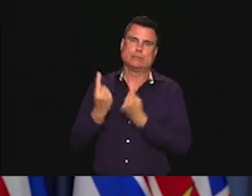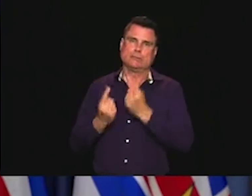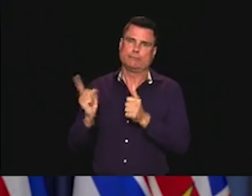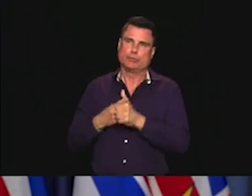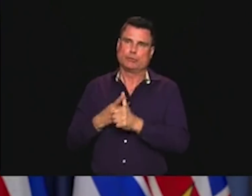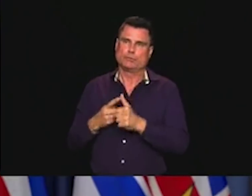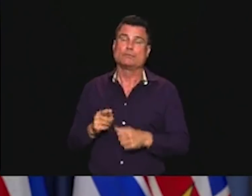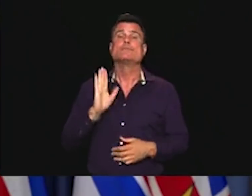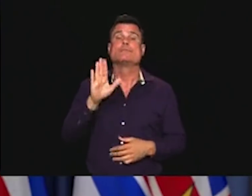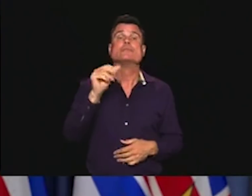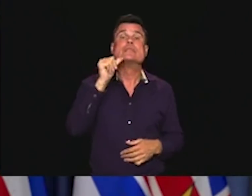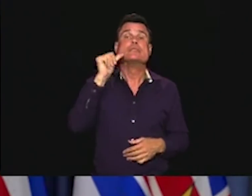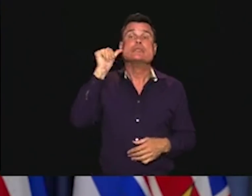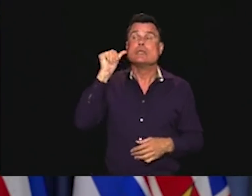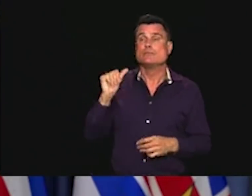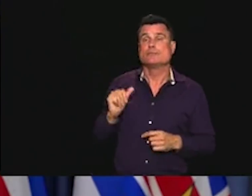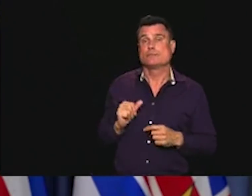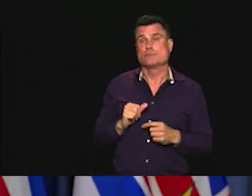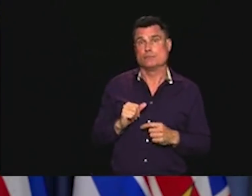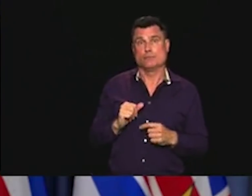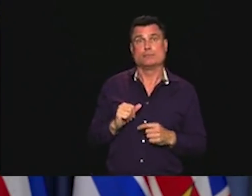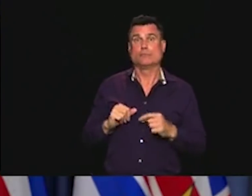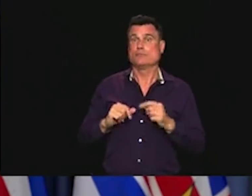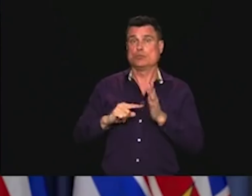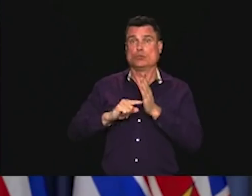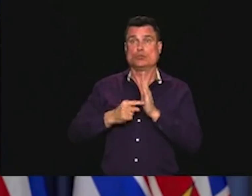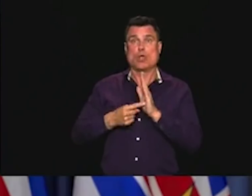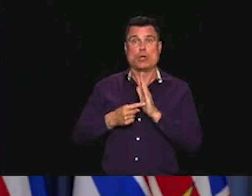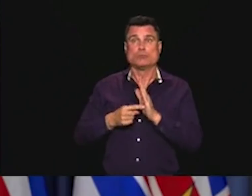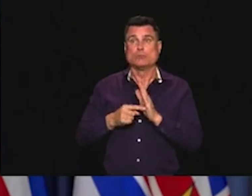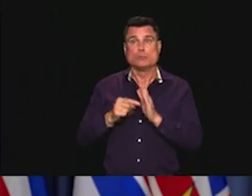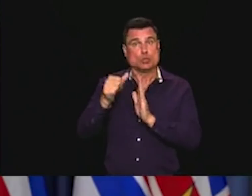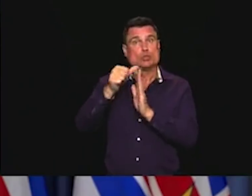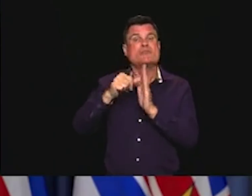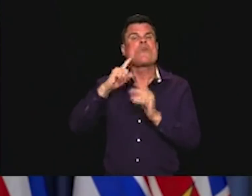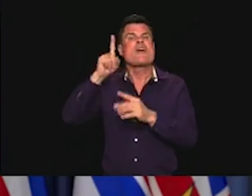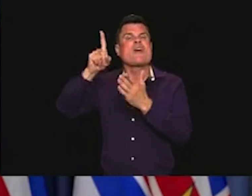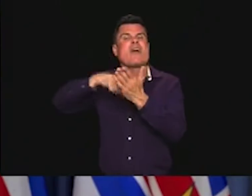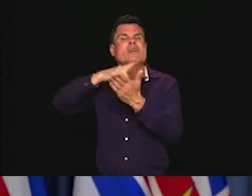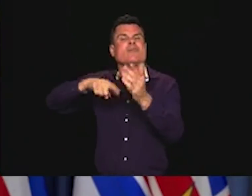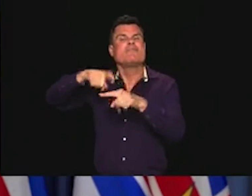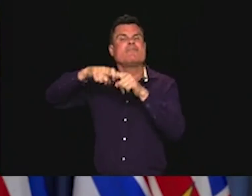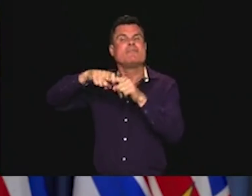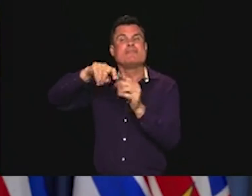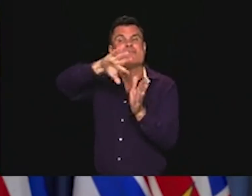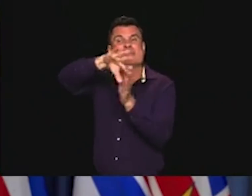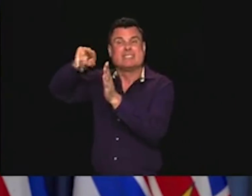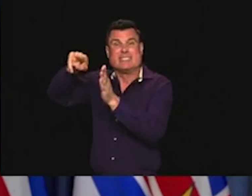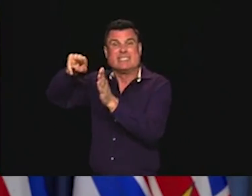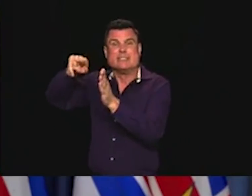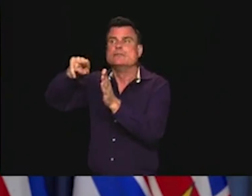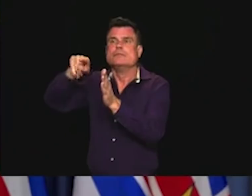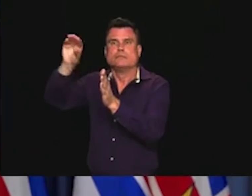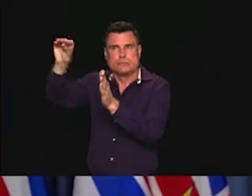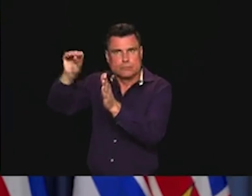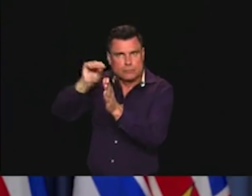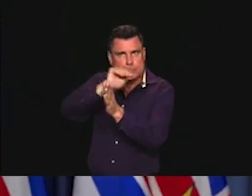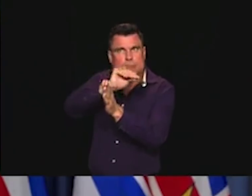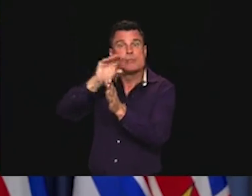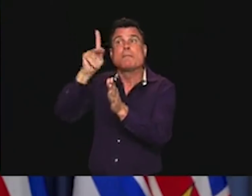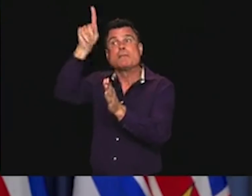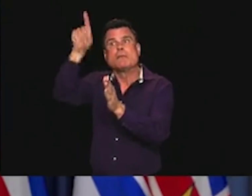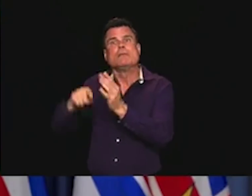265,000 pieces of eye protection, and 320,000 more gowns. As always, any product that we've received that isn't from a trusted, reliable